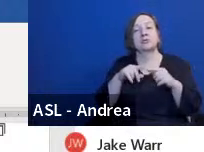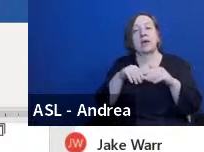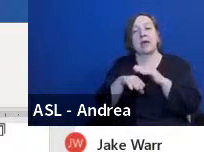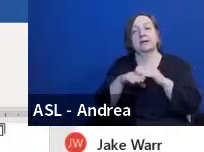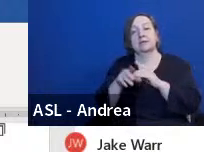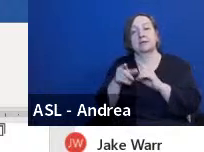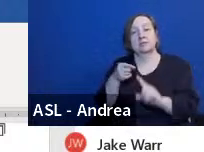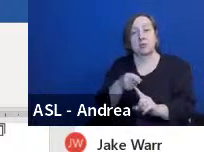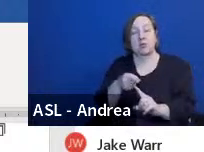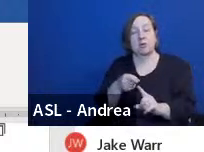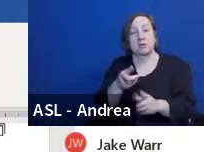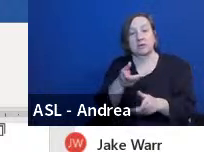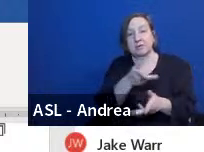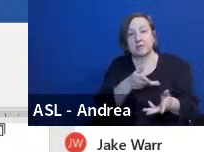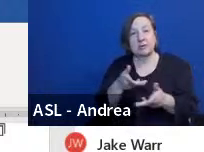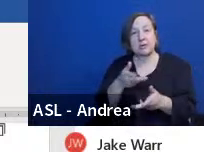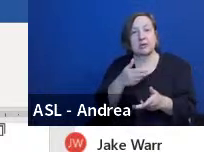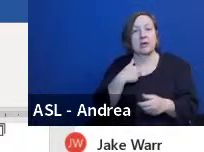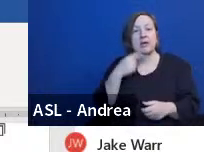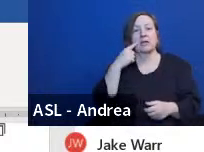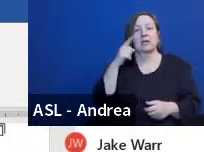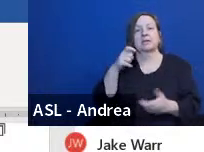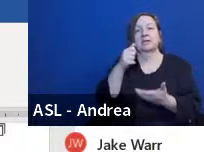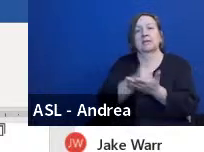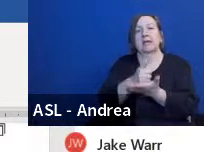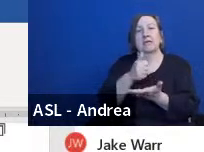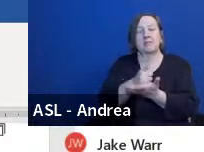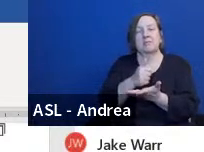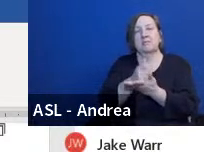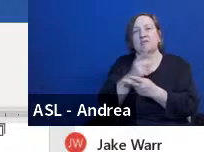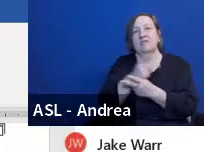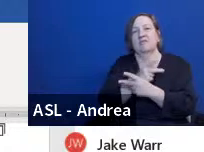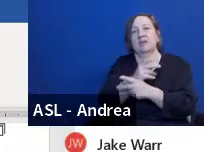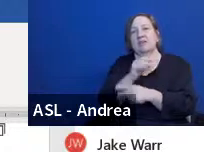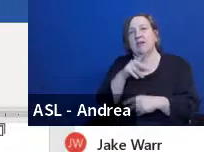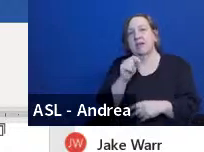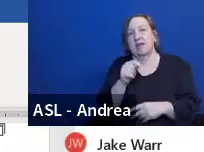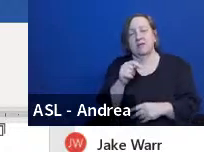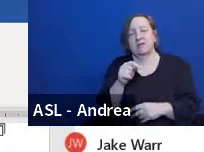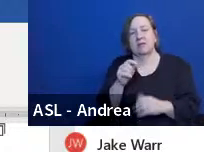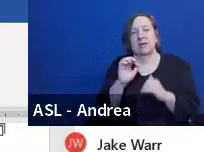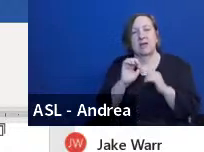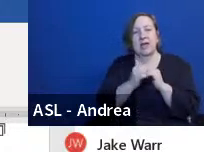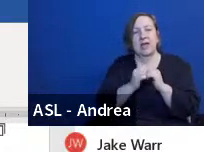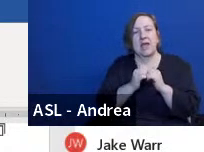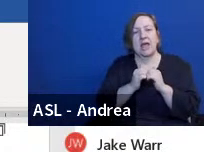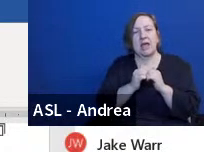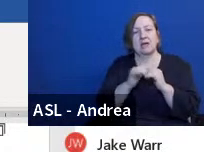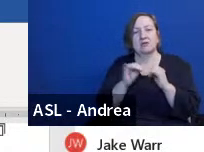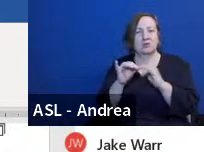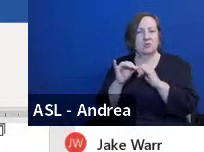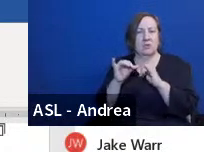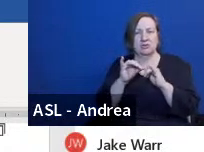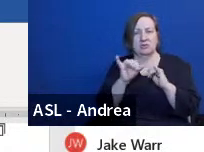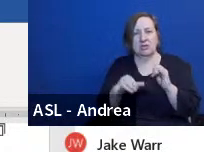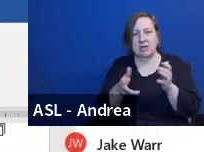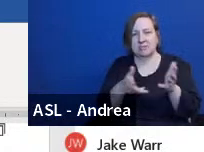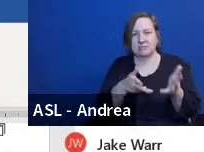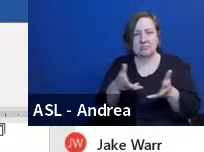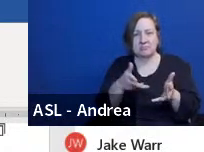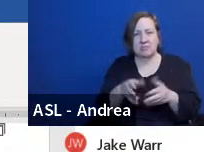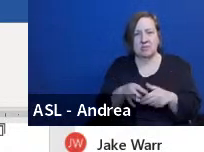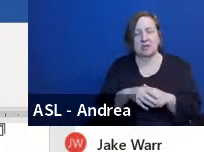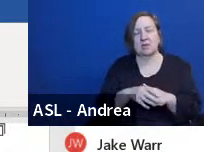However, I think we need some help figuring out how you really measure that. Are